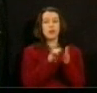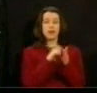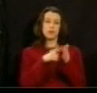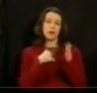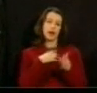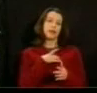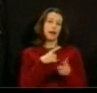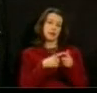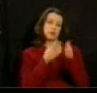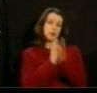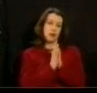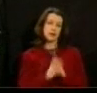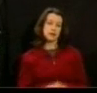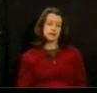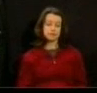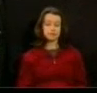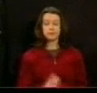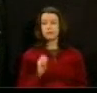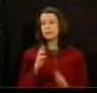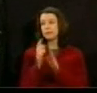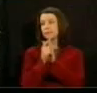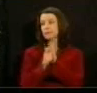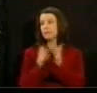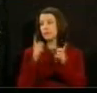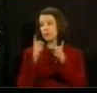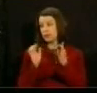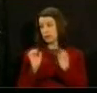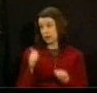to request. Mr. Law Director, can we, I